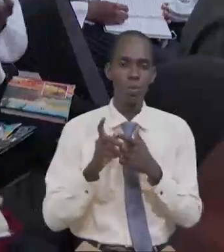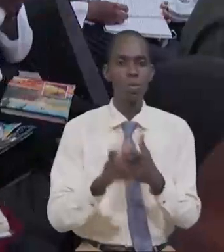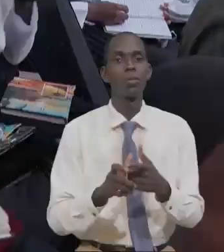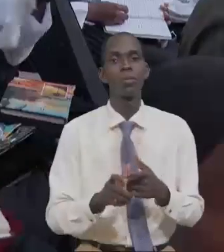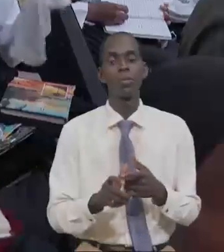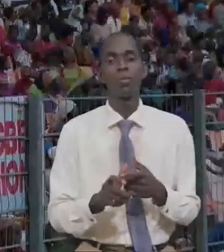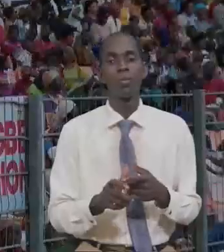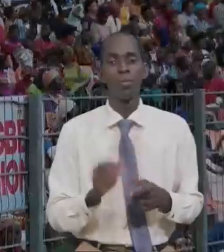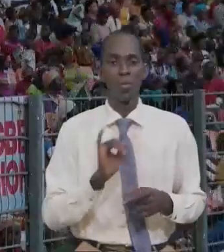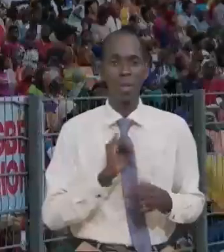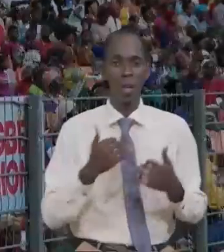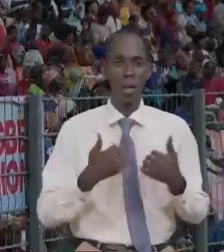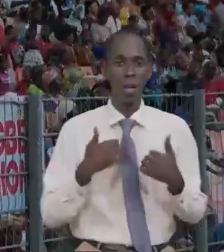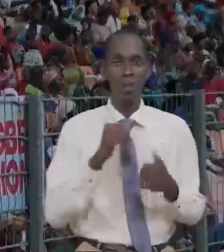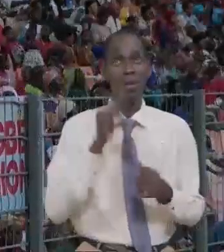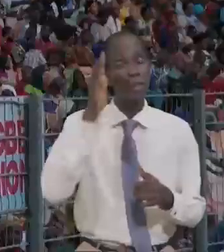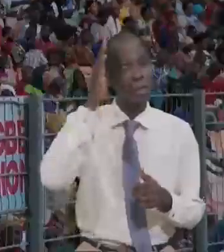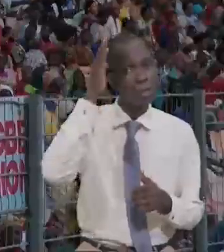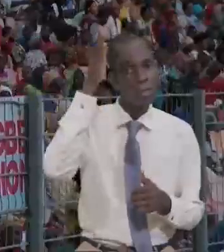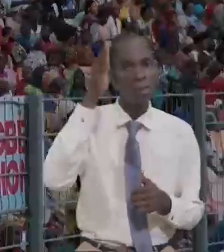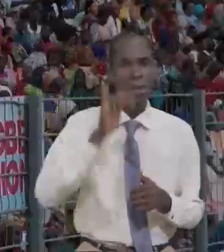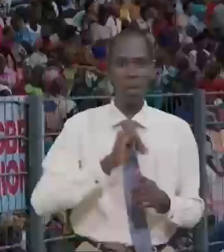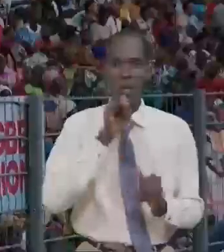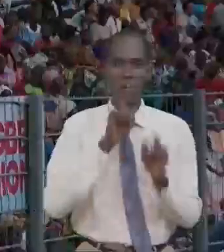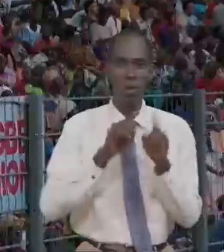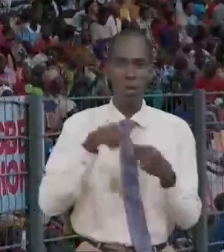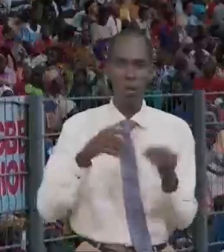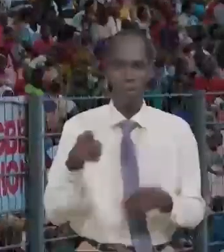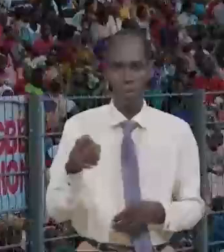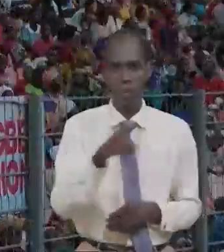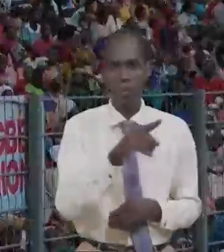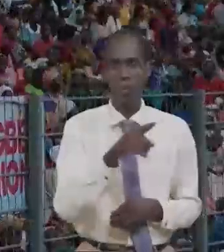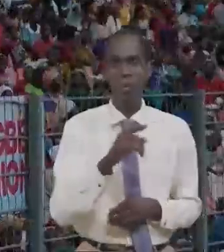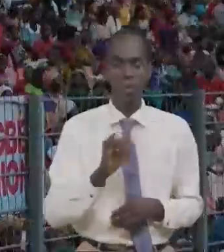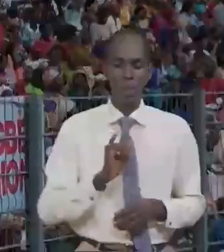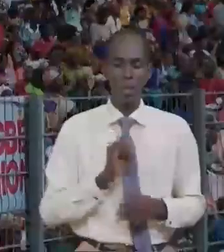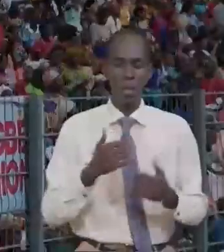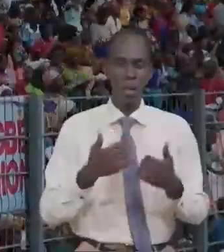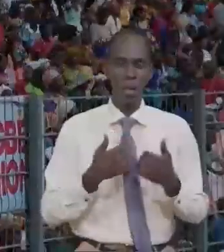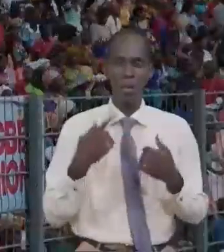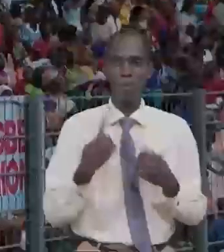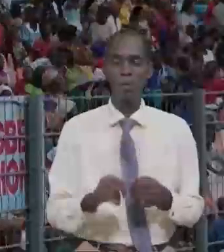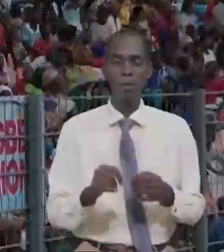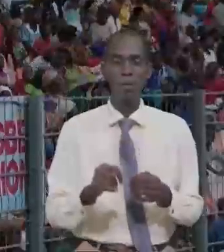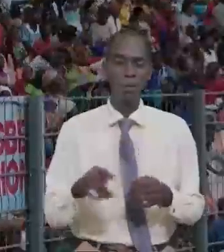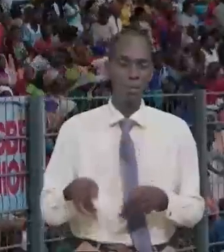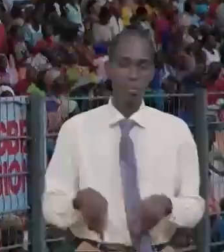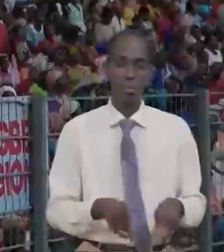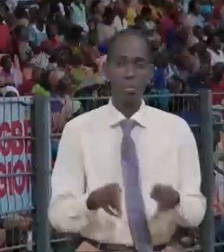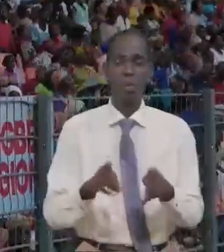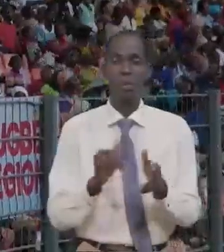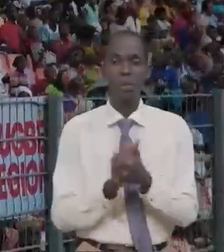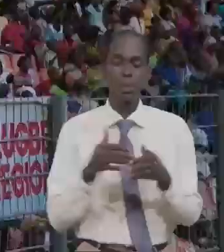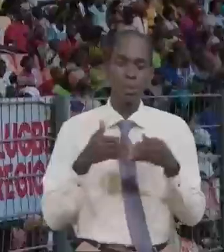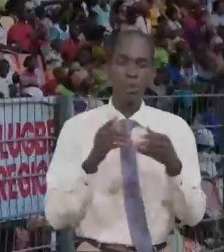leads to the peak of the mountain. And then anything I'm going to have is not going